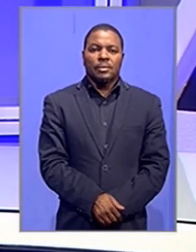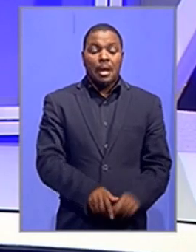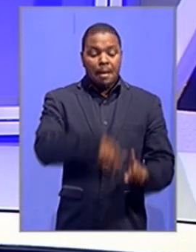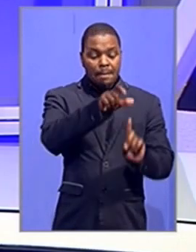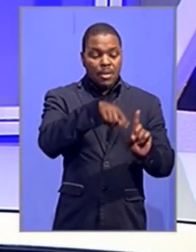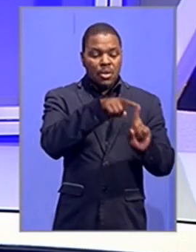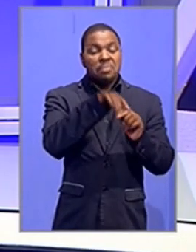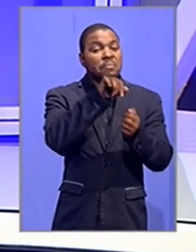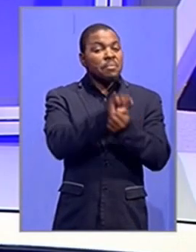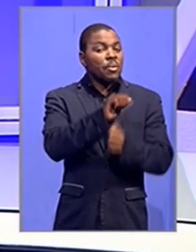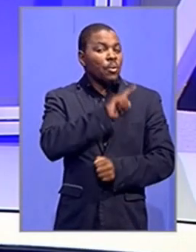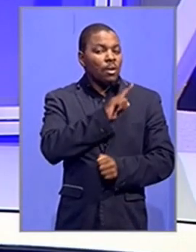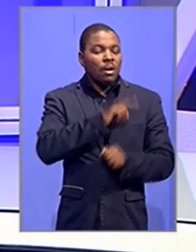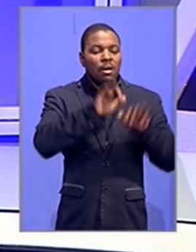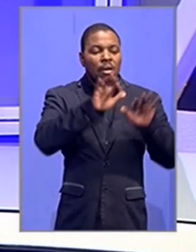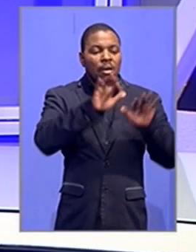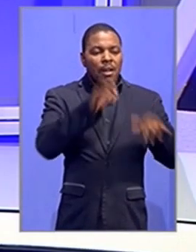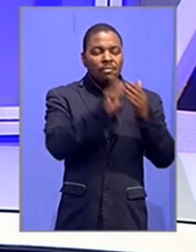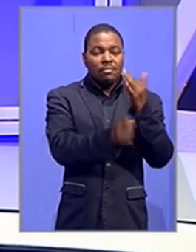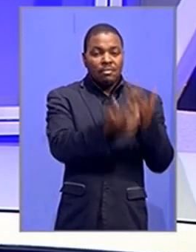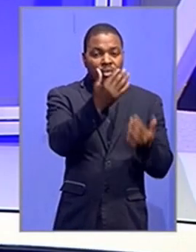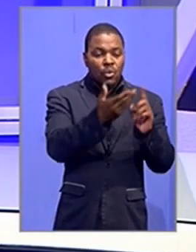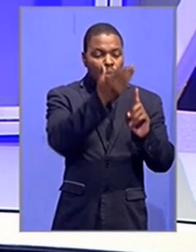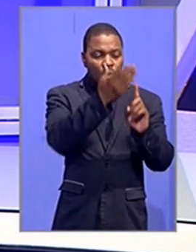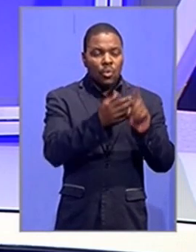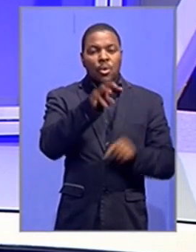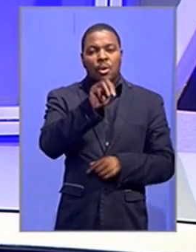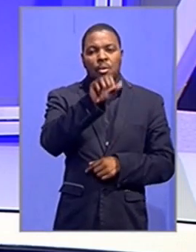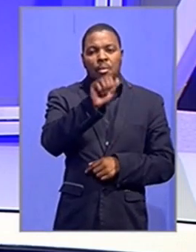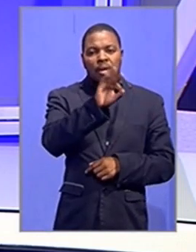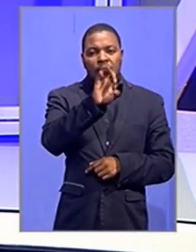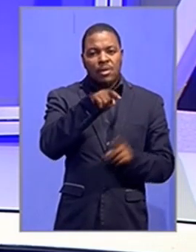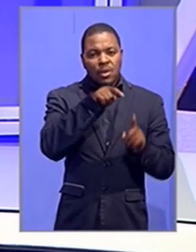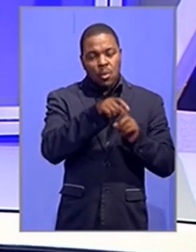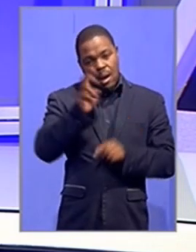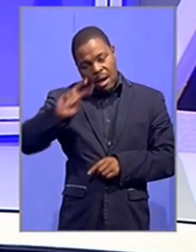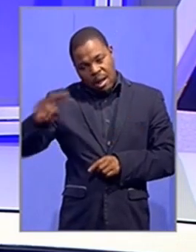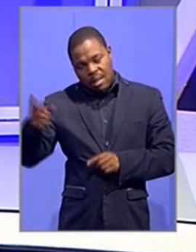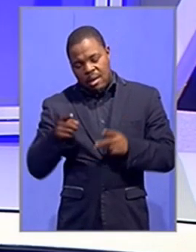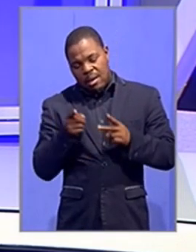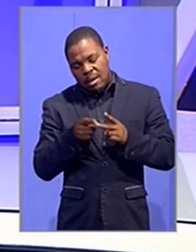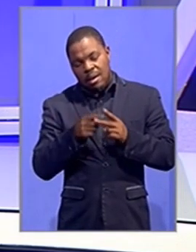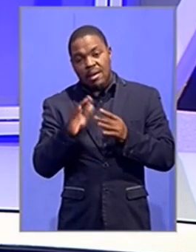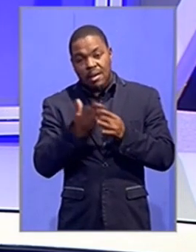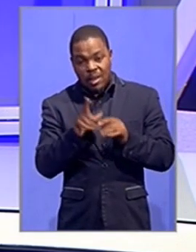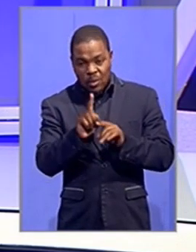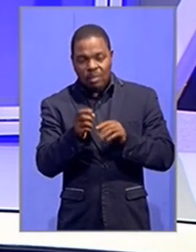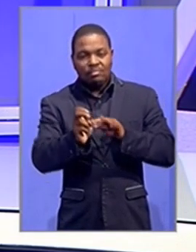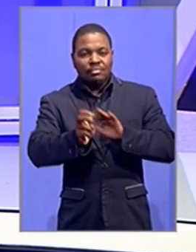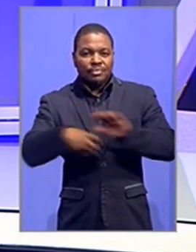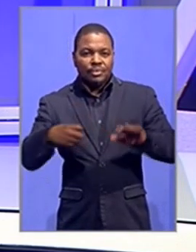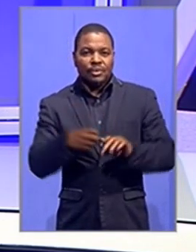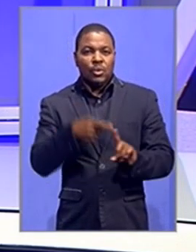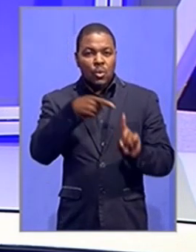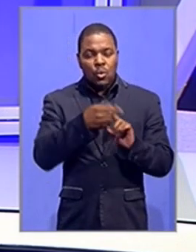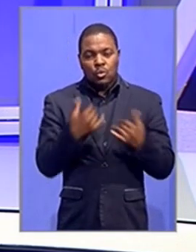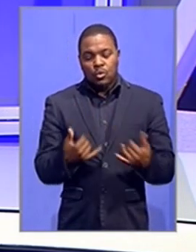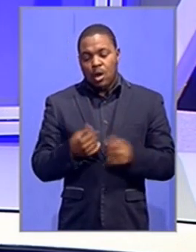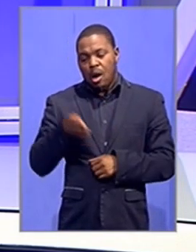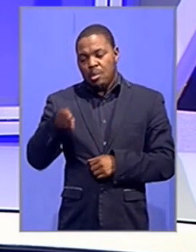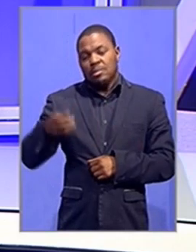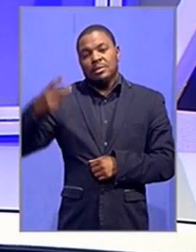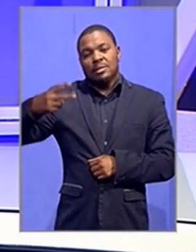Molatofatso wa go ja palamente ka molelo Zandile Christmas Mafe o lebane le tatofatso e golaganang le borukutli. Mafe o tlhosa tlhageletse kwa